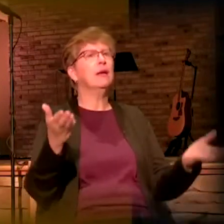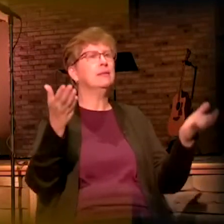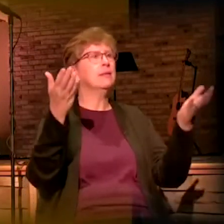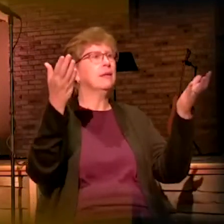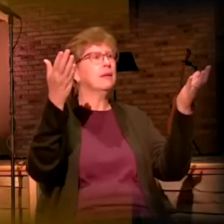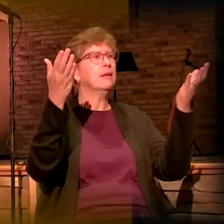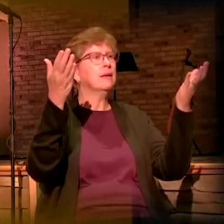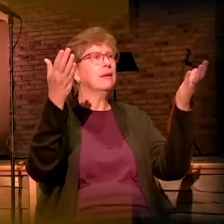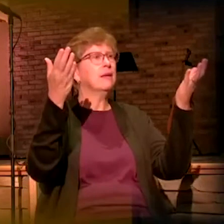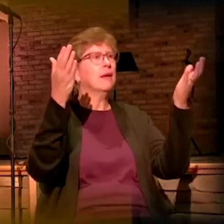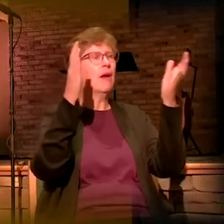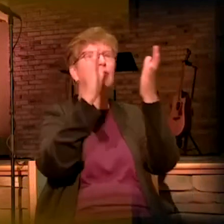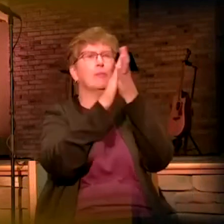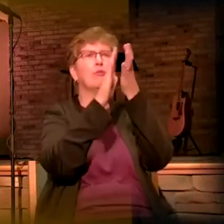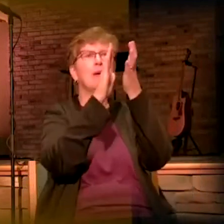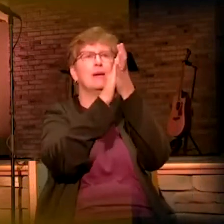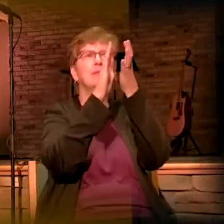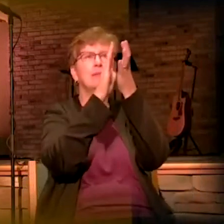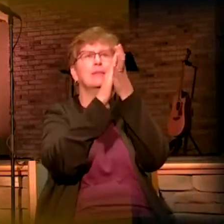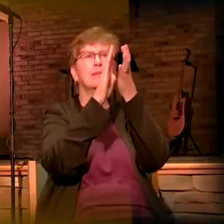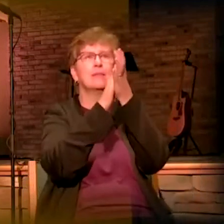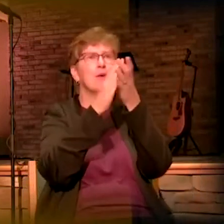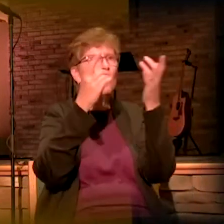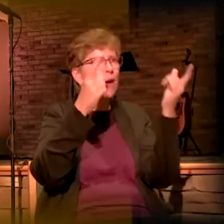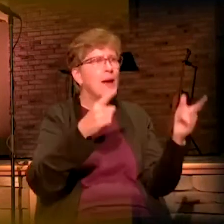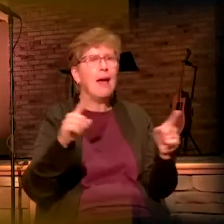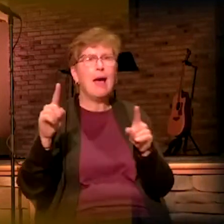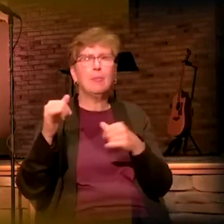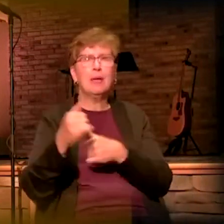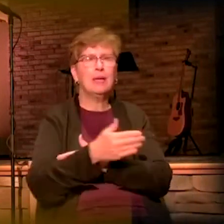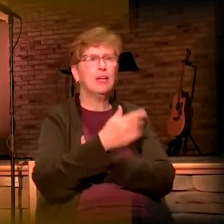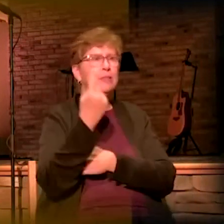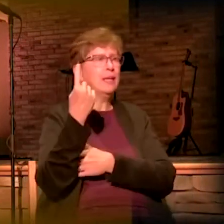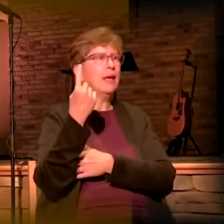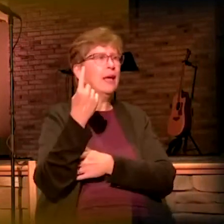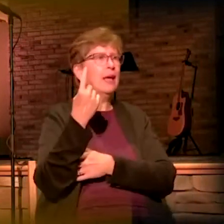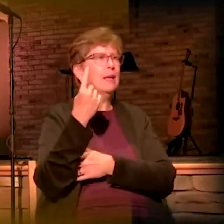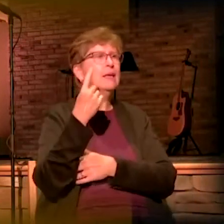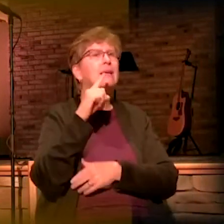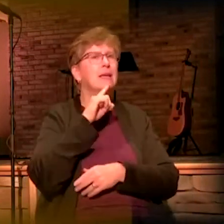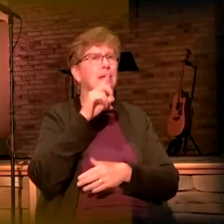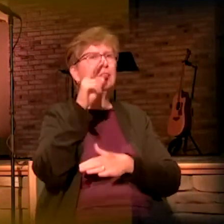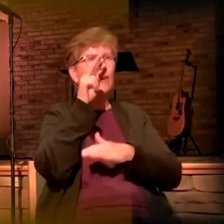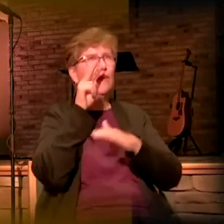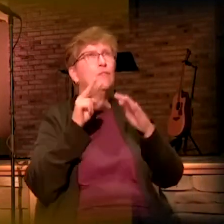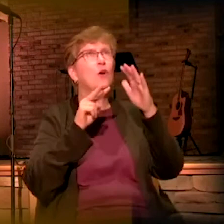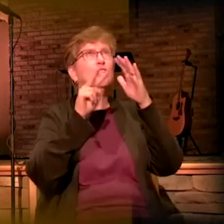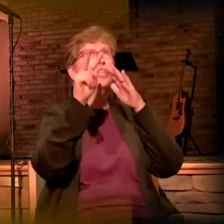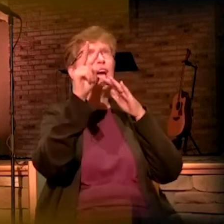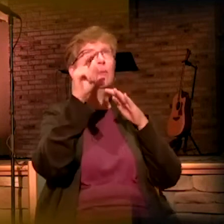Really, what happened here today is a foreshadowing of eternity,